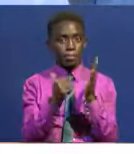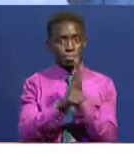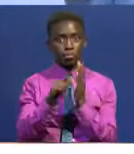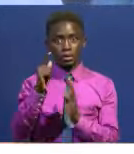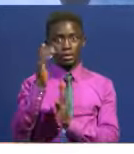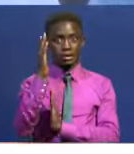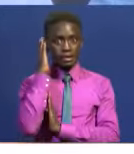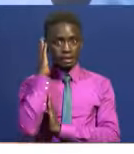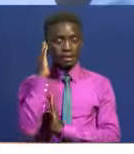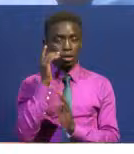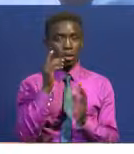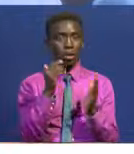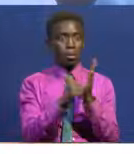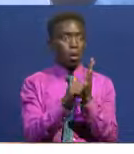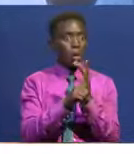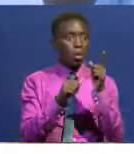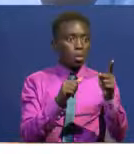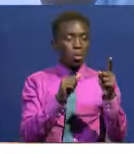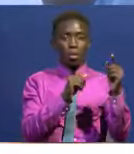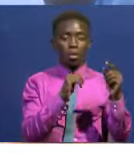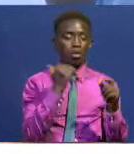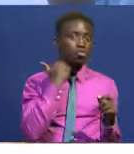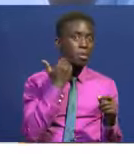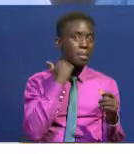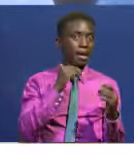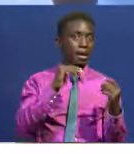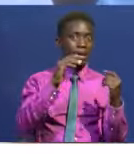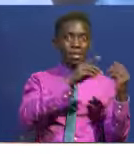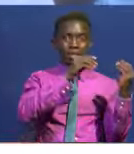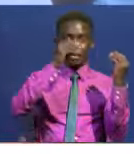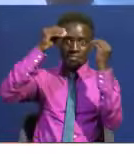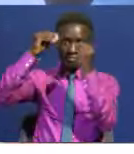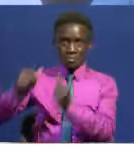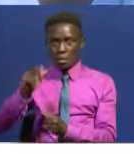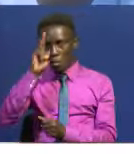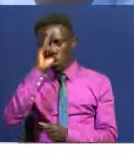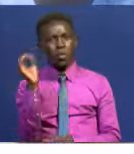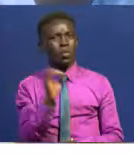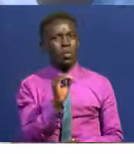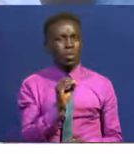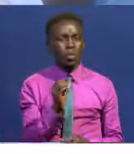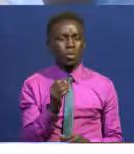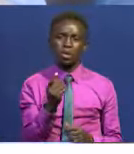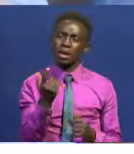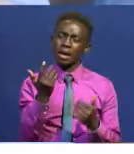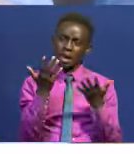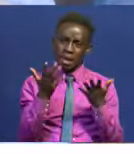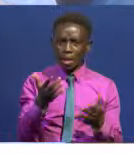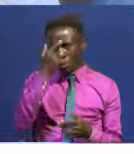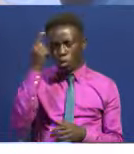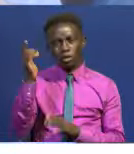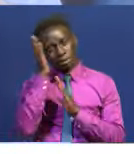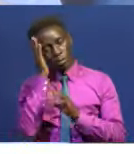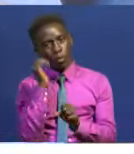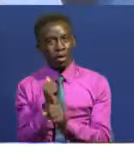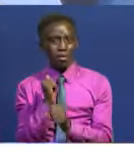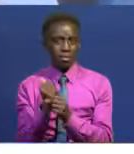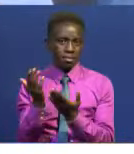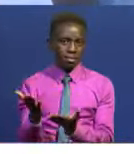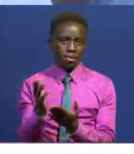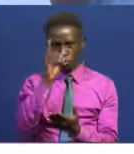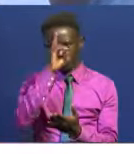because you are sleeping on your job. And we are giving you 1 week, 7 days. If we don't